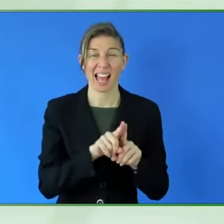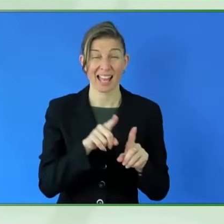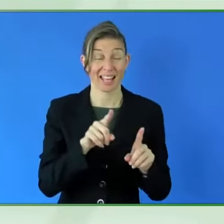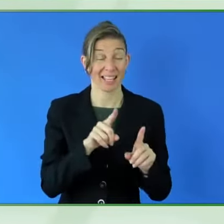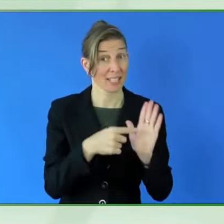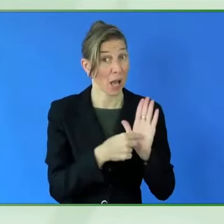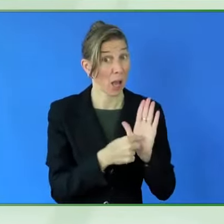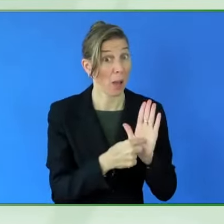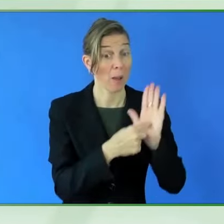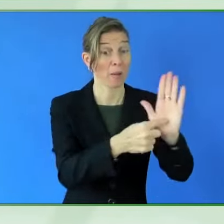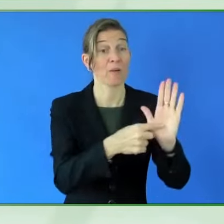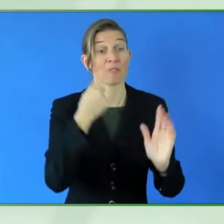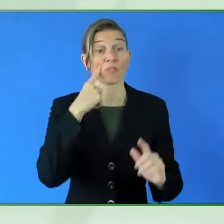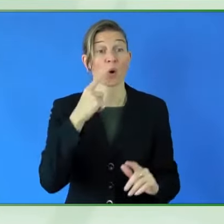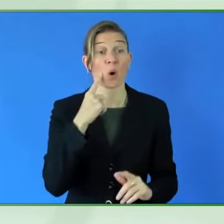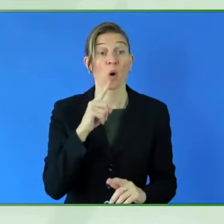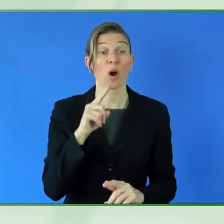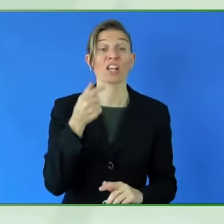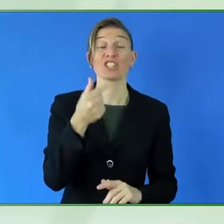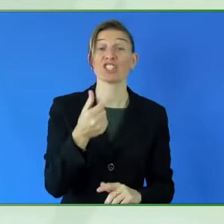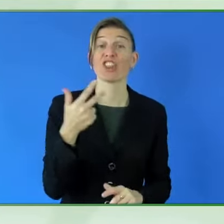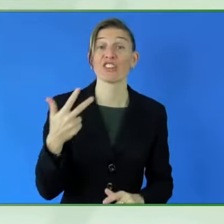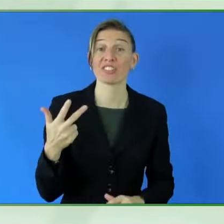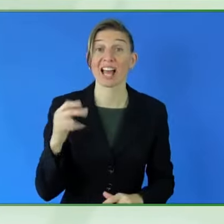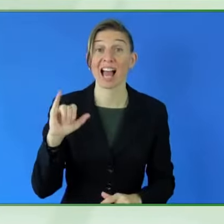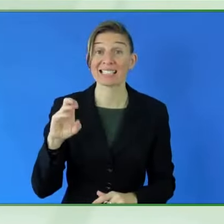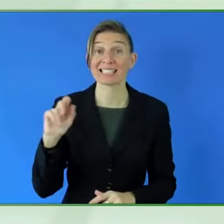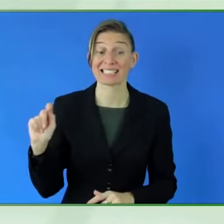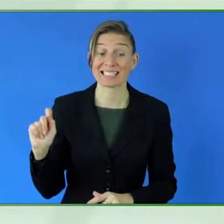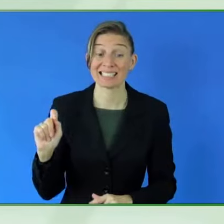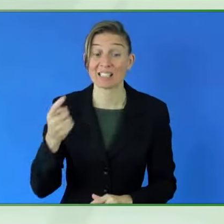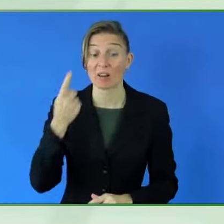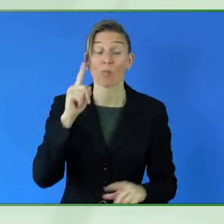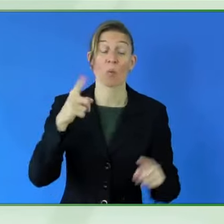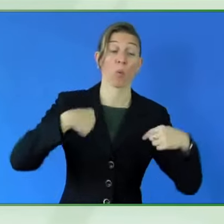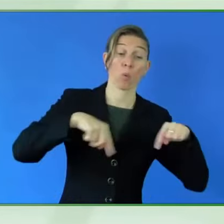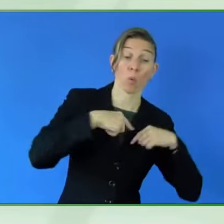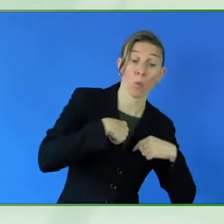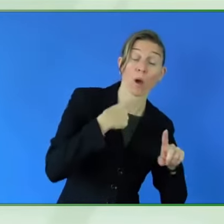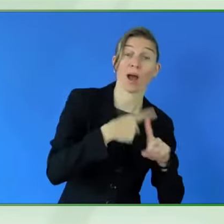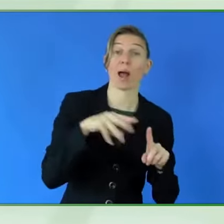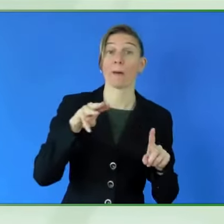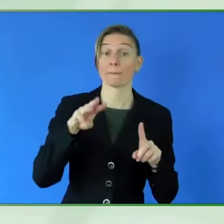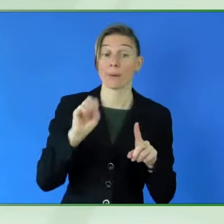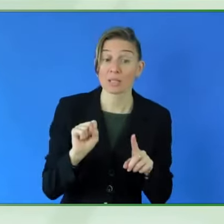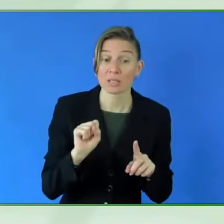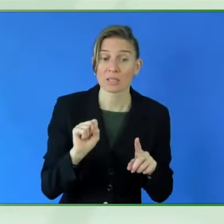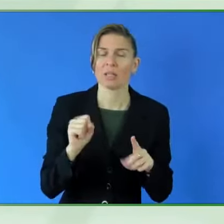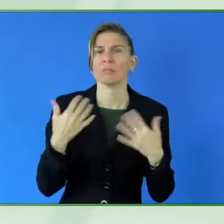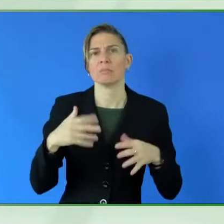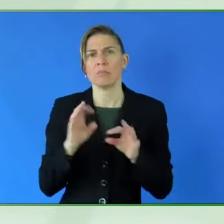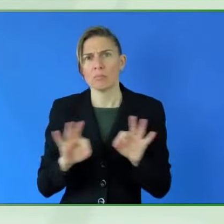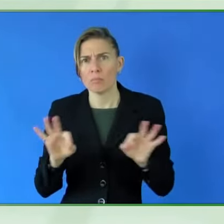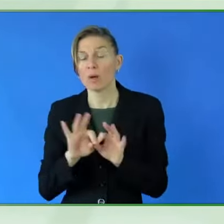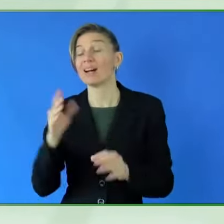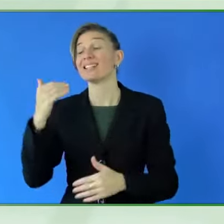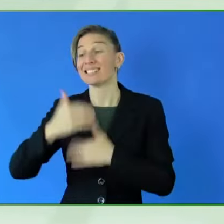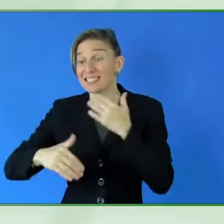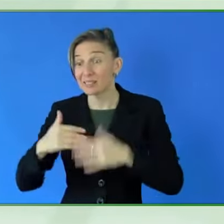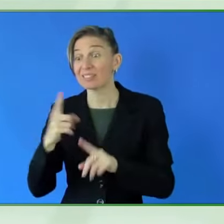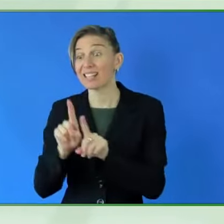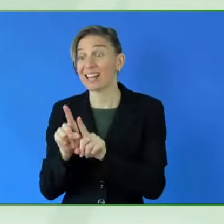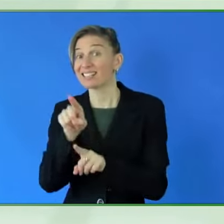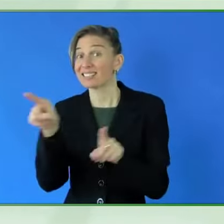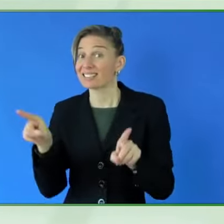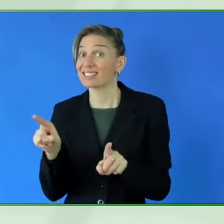G3ICT and to Anat and the university and to Microsoft that people with disabilities in their organizations were involved in